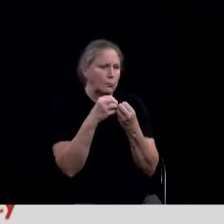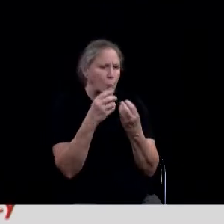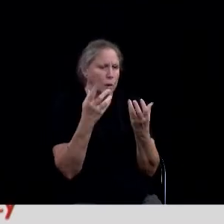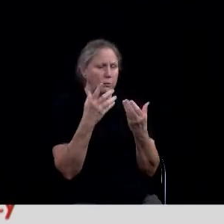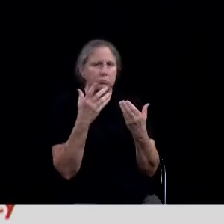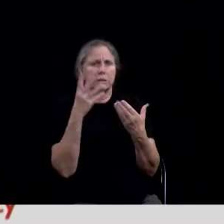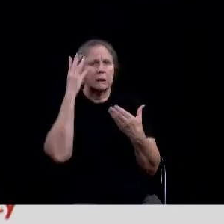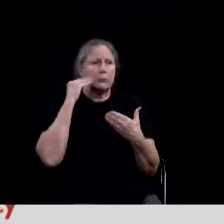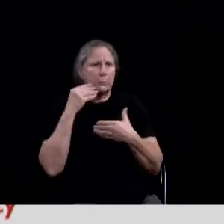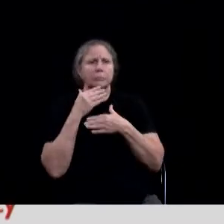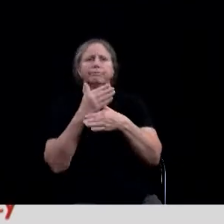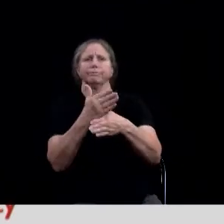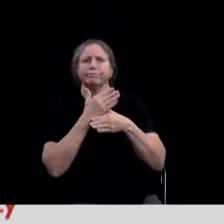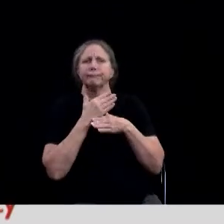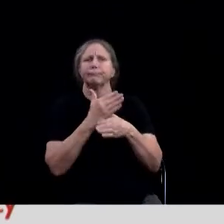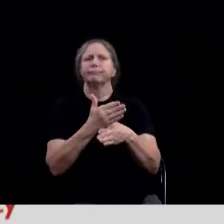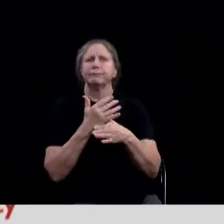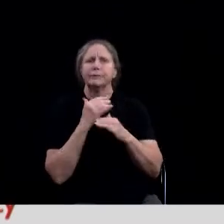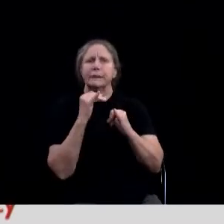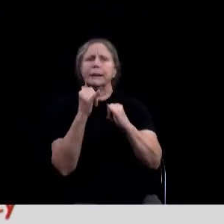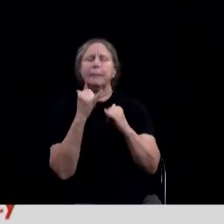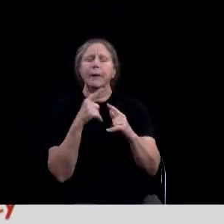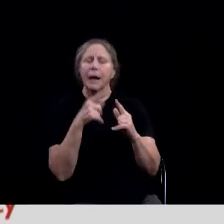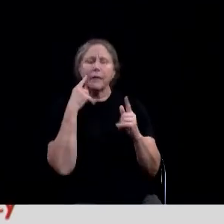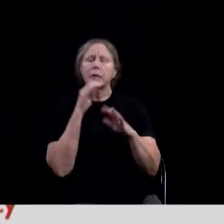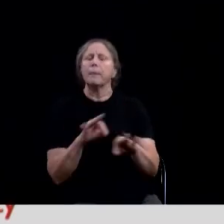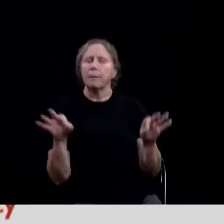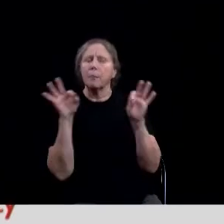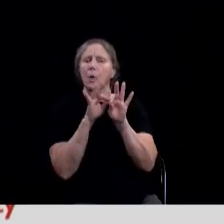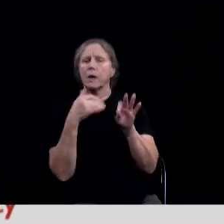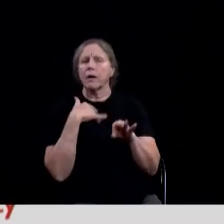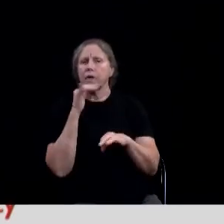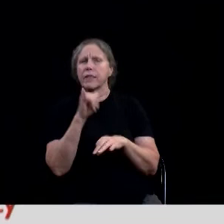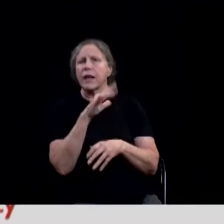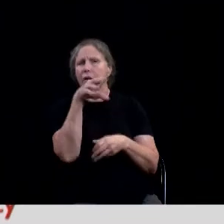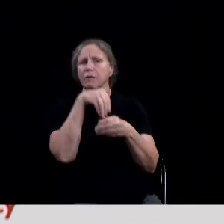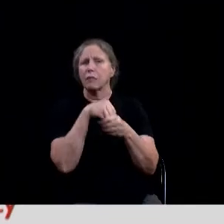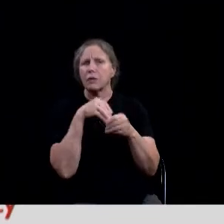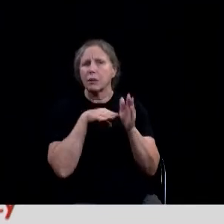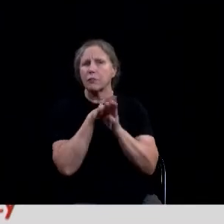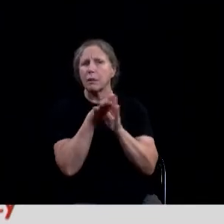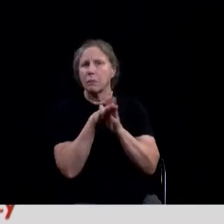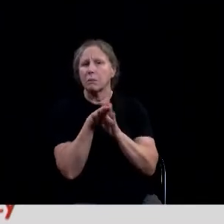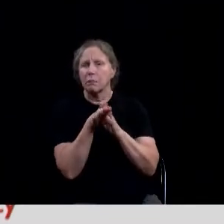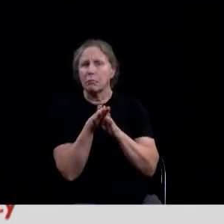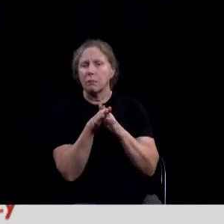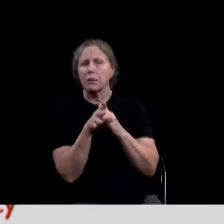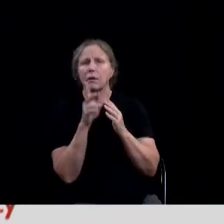it's important to have that as part of our development, public facing in the future. Yes, sir.